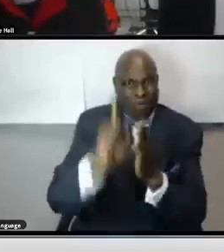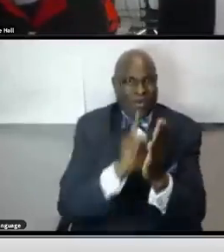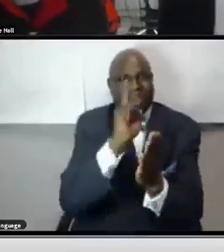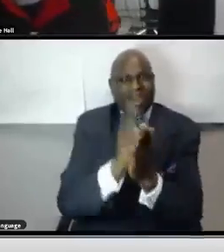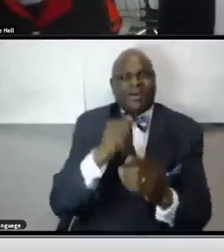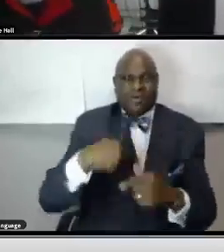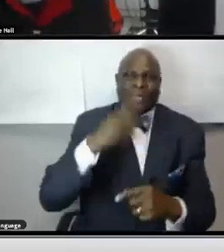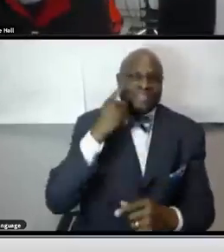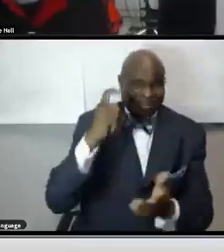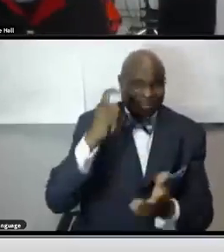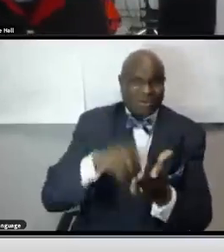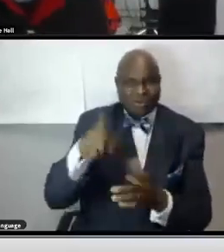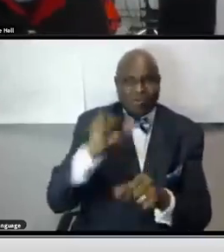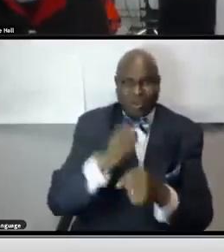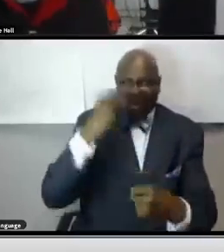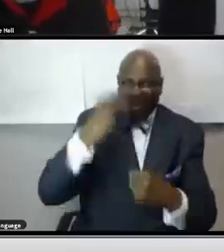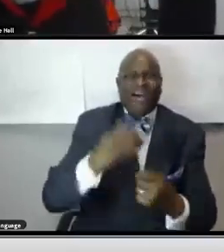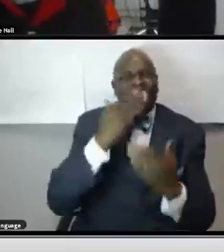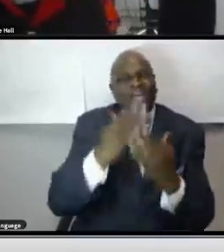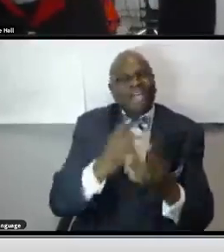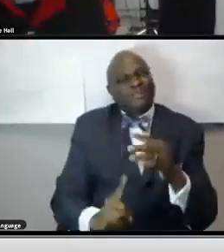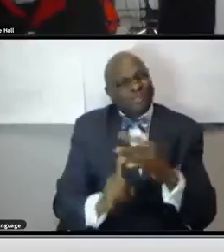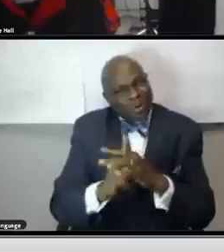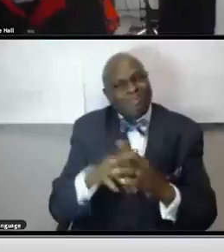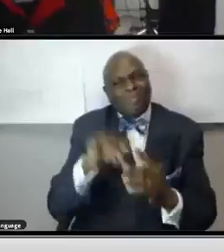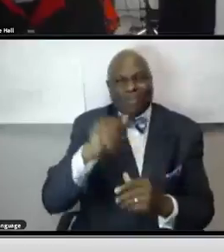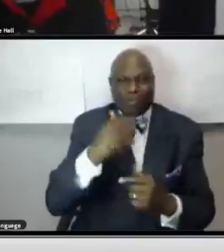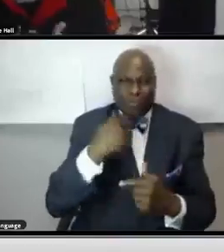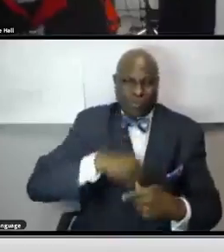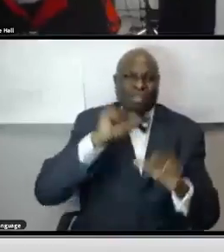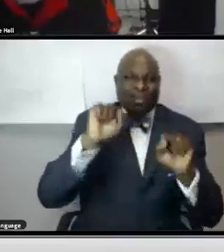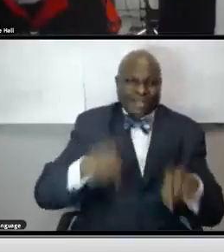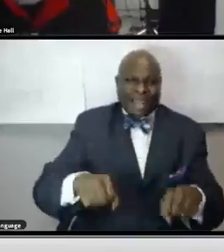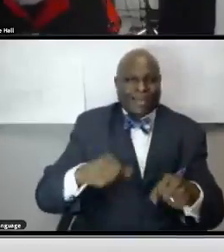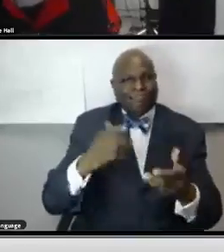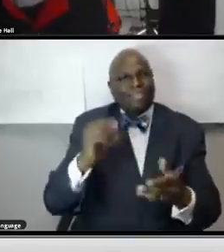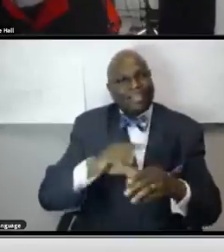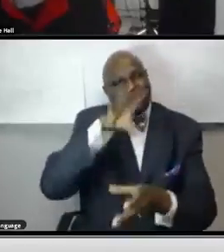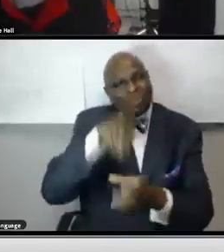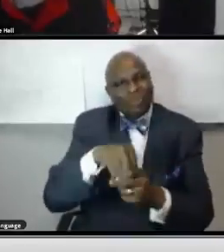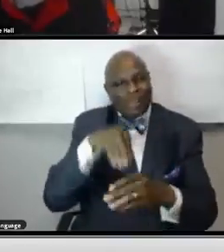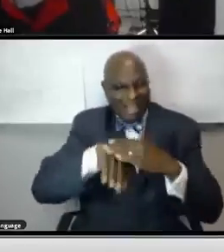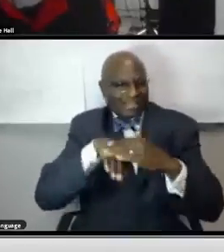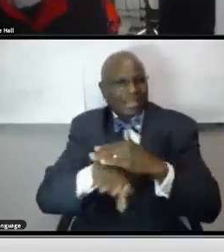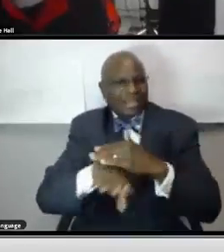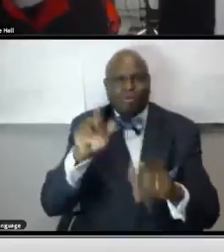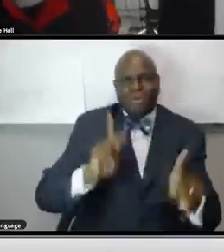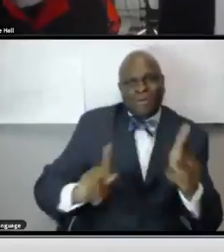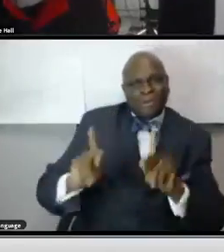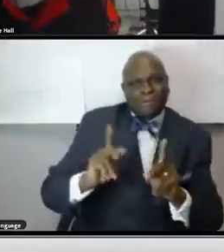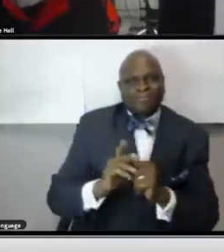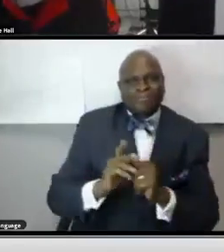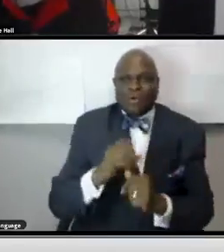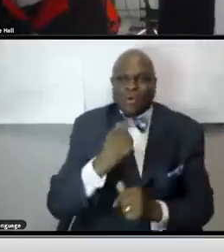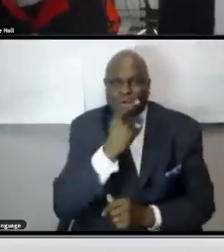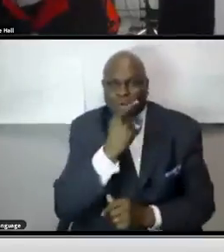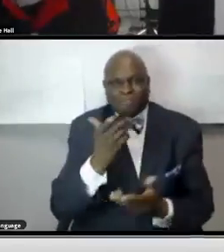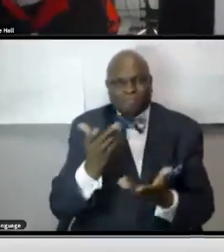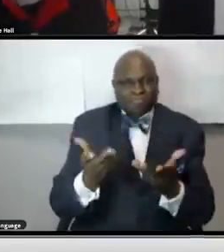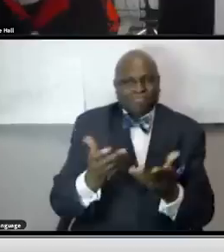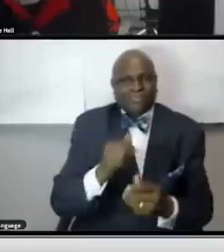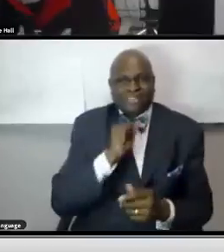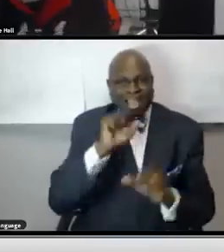can see that. Thank you for being there so that we can improve accessibility to people who were